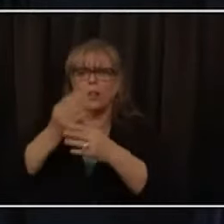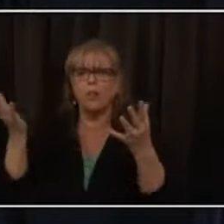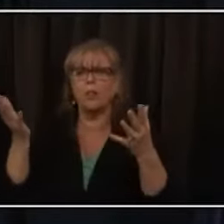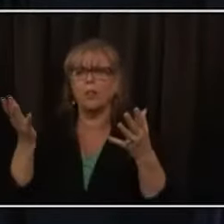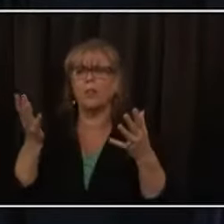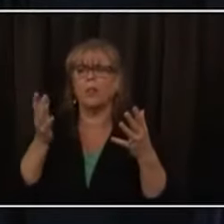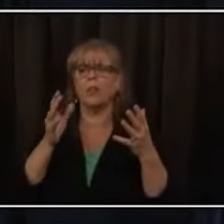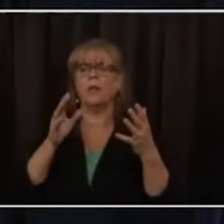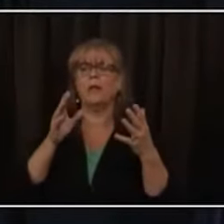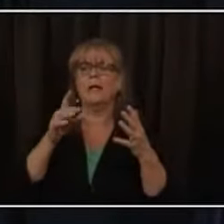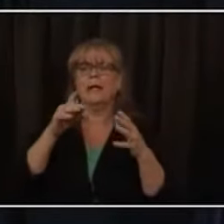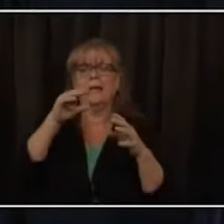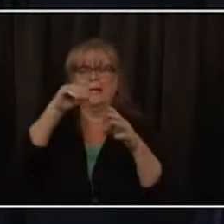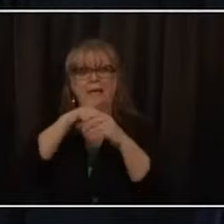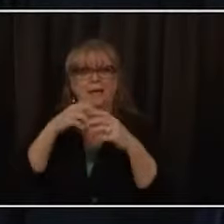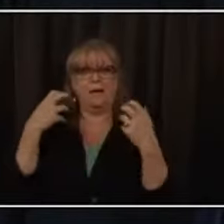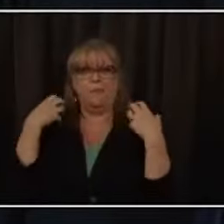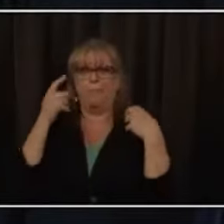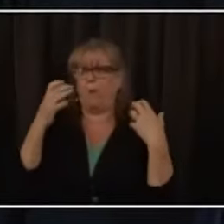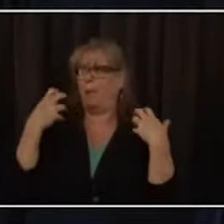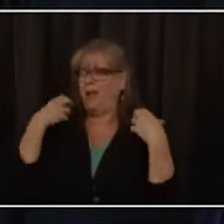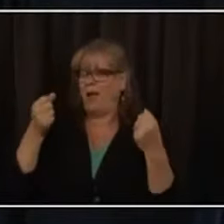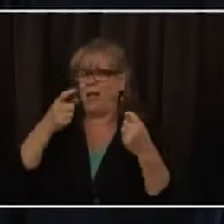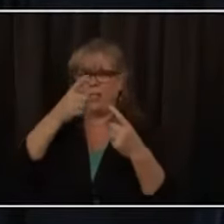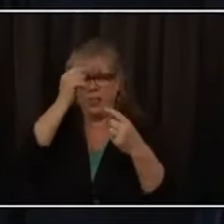also informed of any cases.